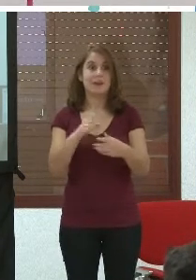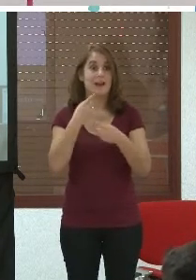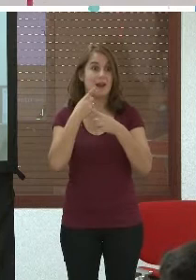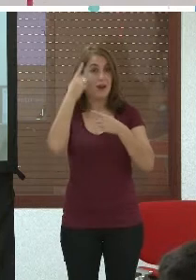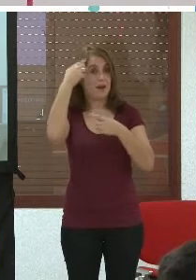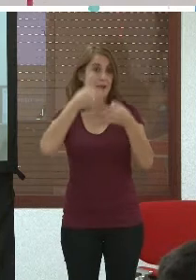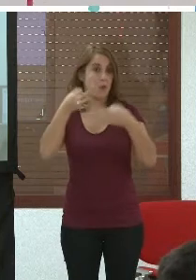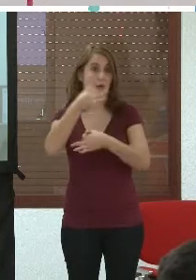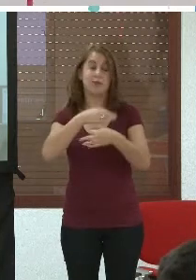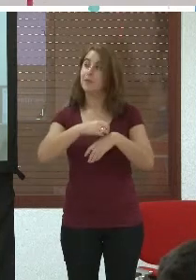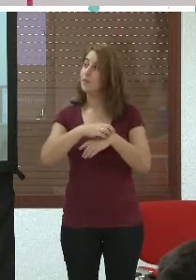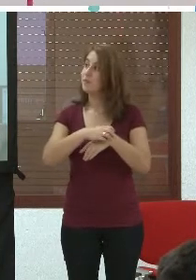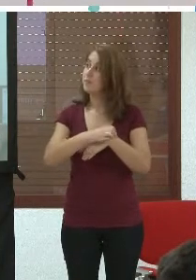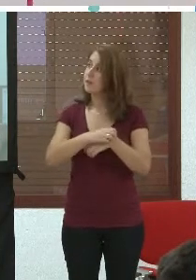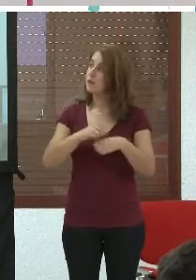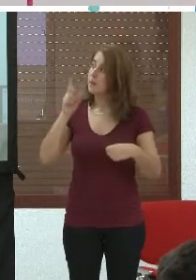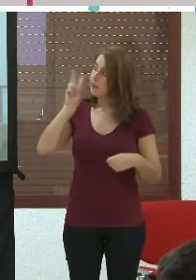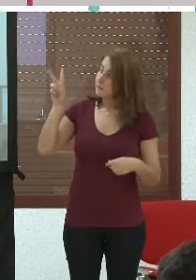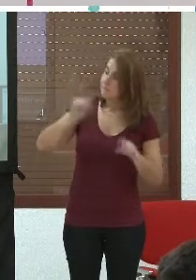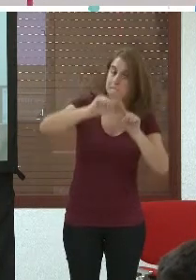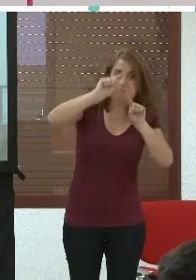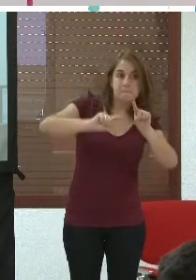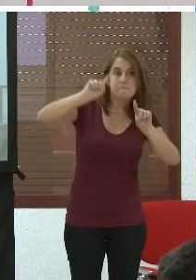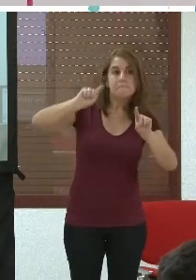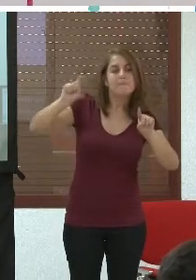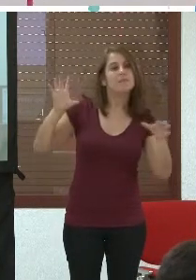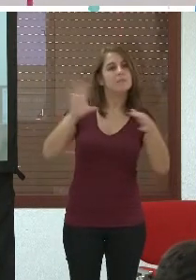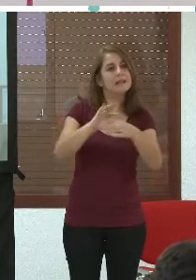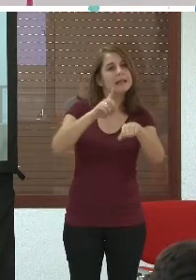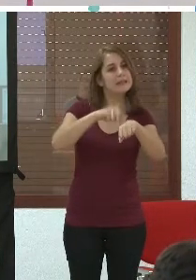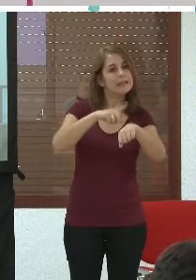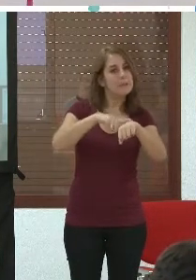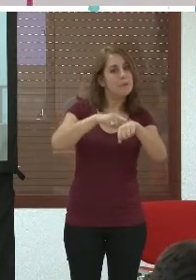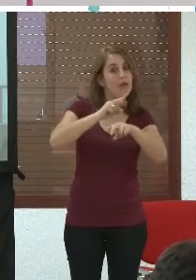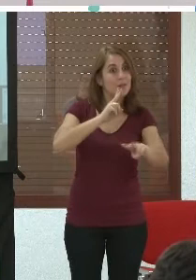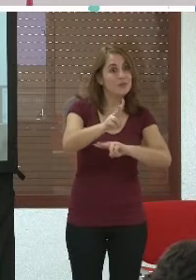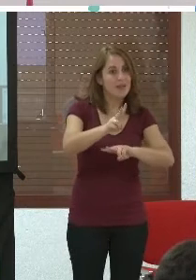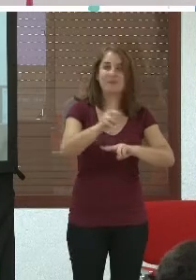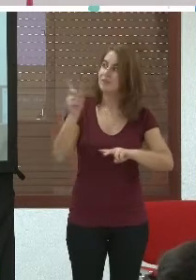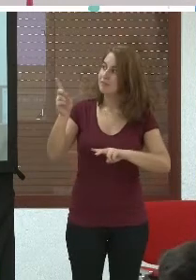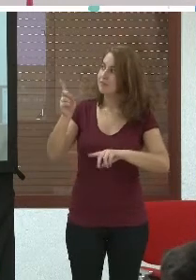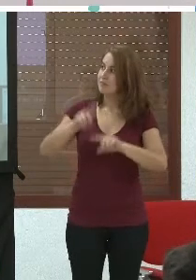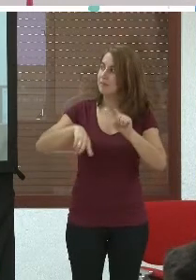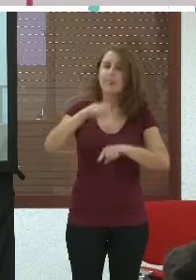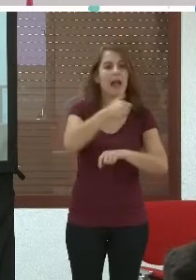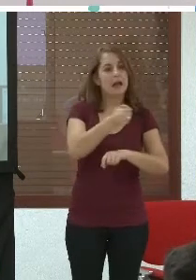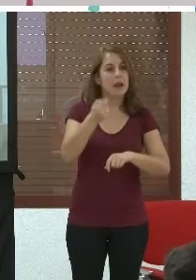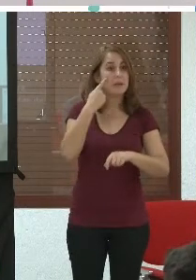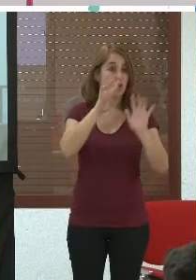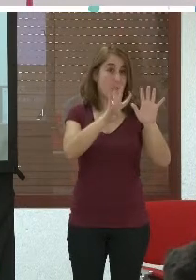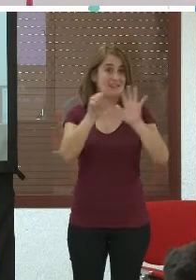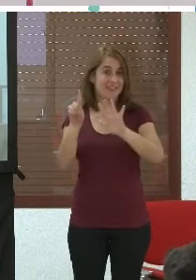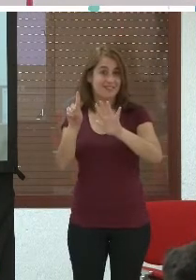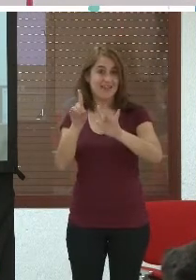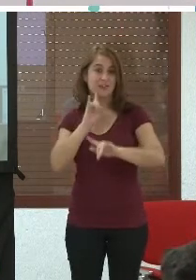neurales y vamos viendo aquí estos picos que corresponden al tiempo en el cual se producen esas respuestas en distintos canales. Take place on